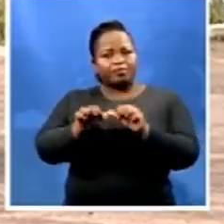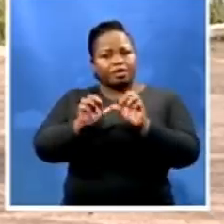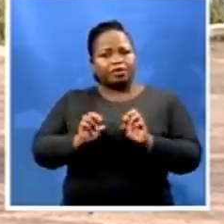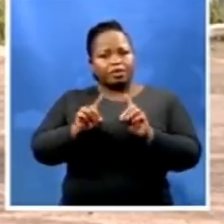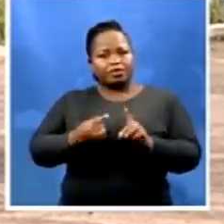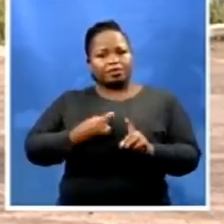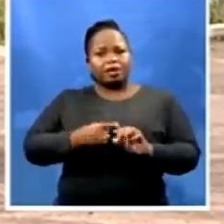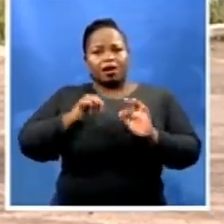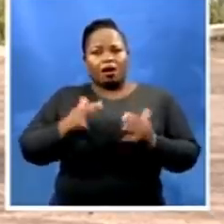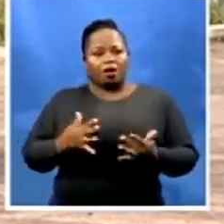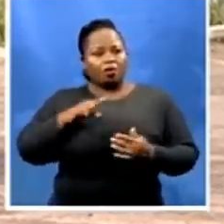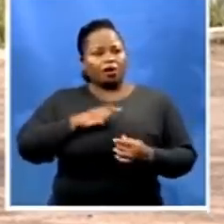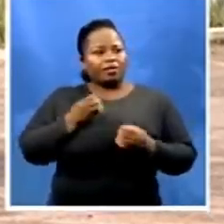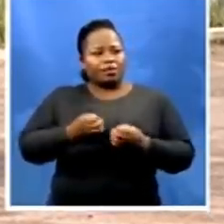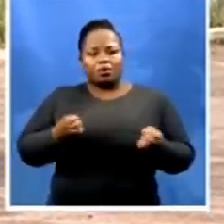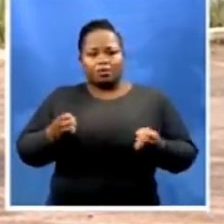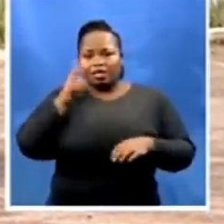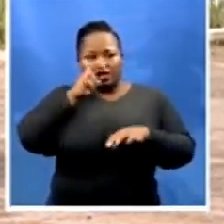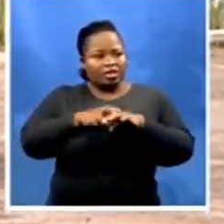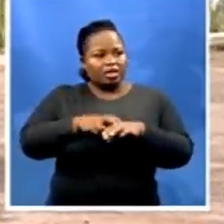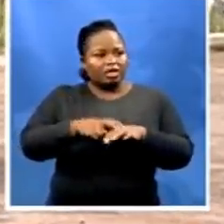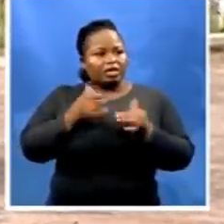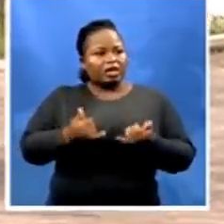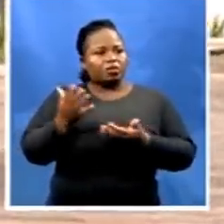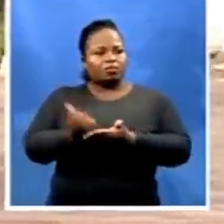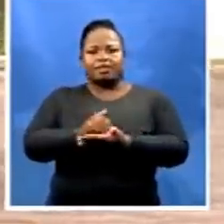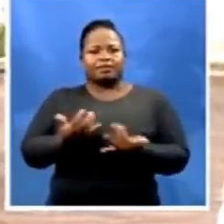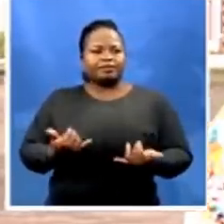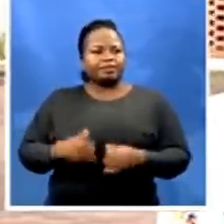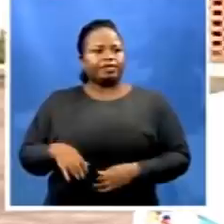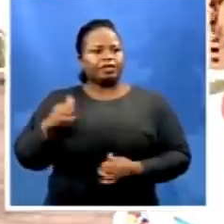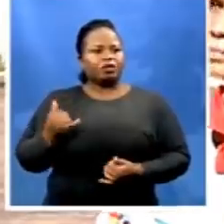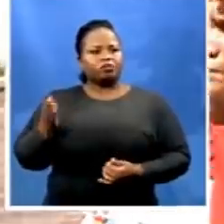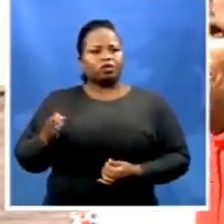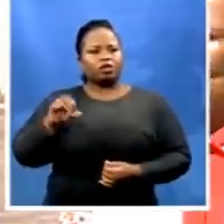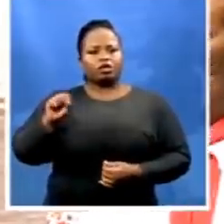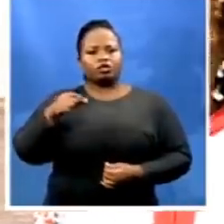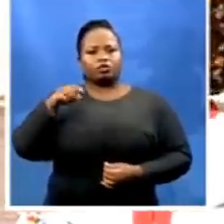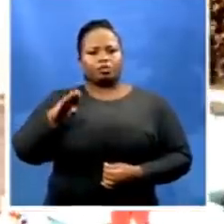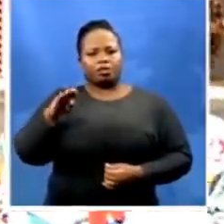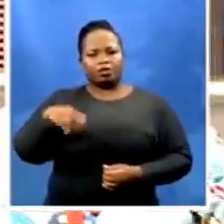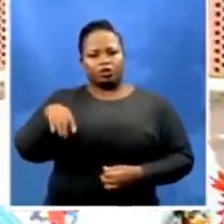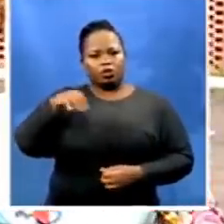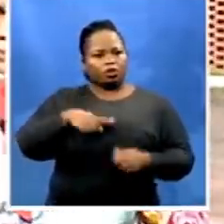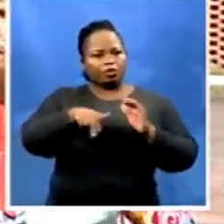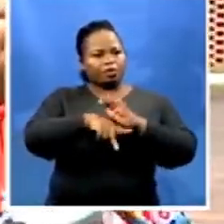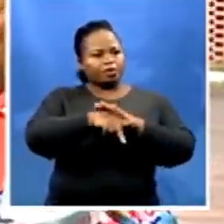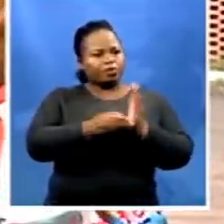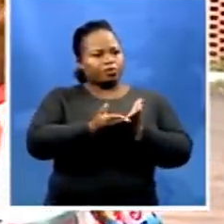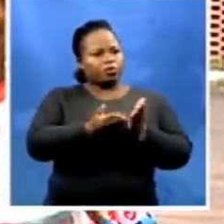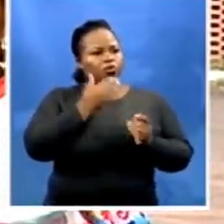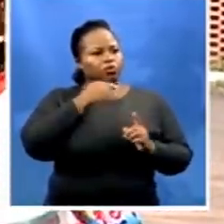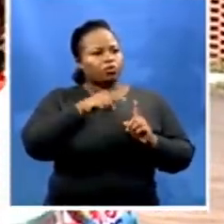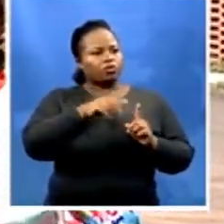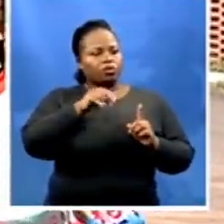need is taken away? I'm just going to bring in the SGB of the eThekwini Primary School, Nonhlanhla Zuma, just to ask her how she's feeling. Obviously,